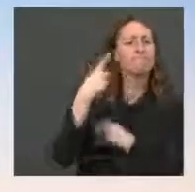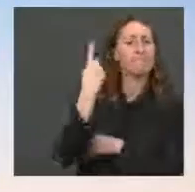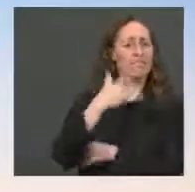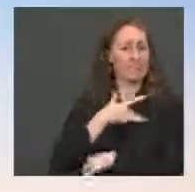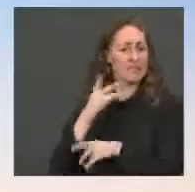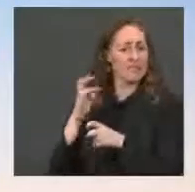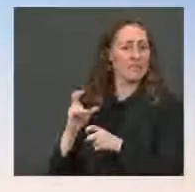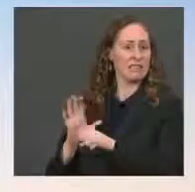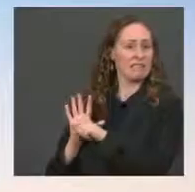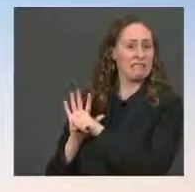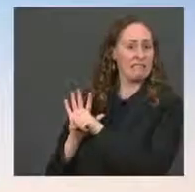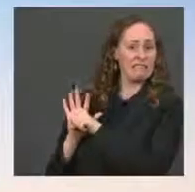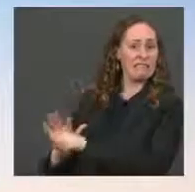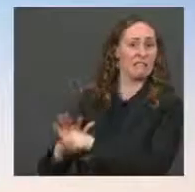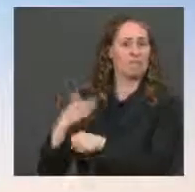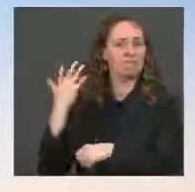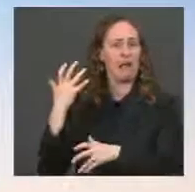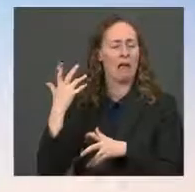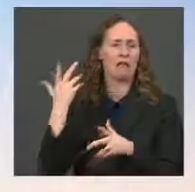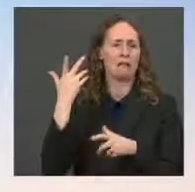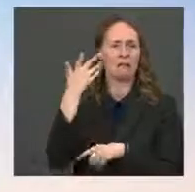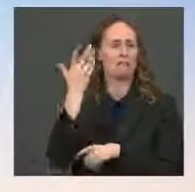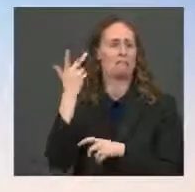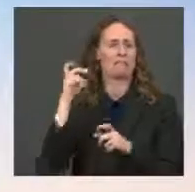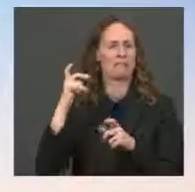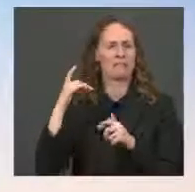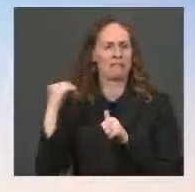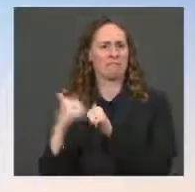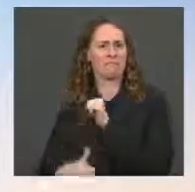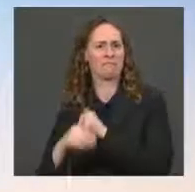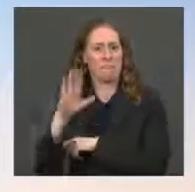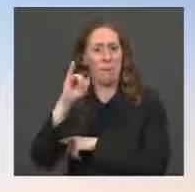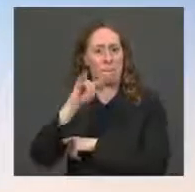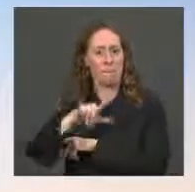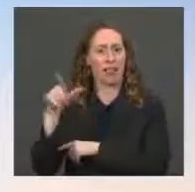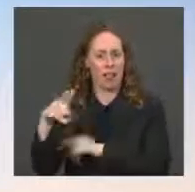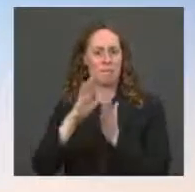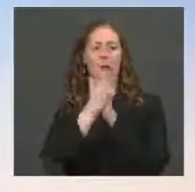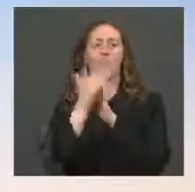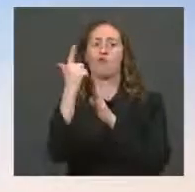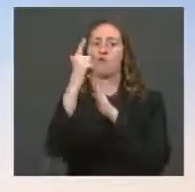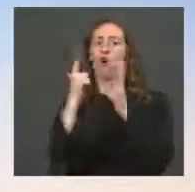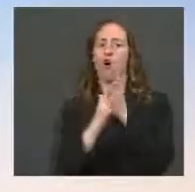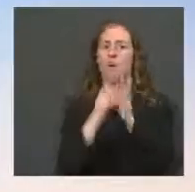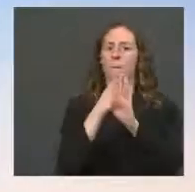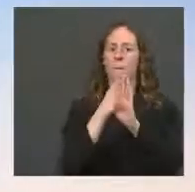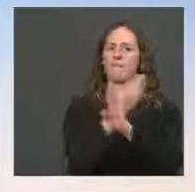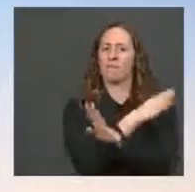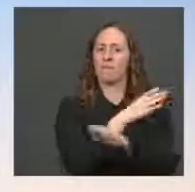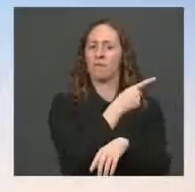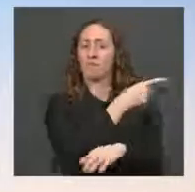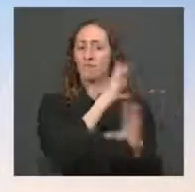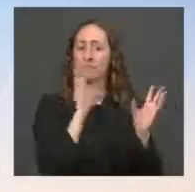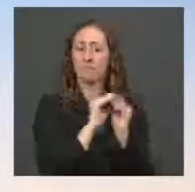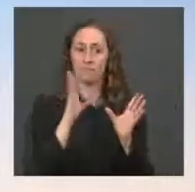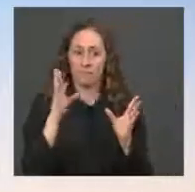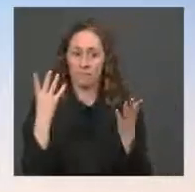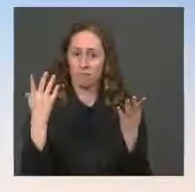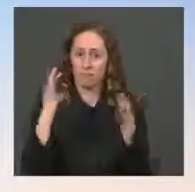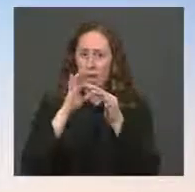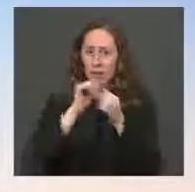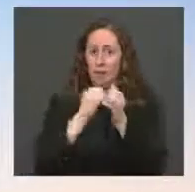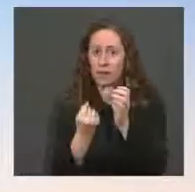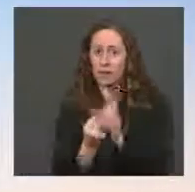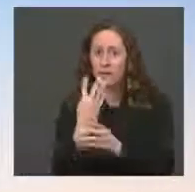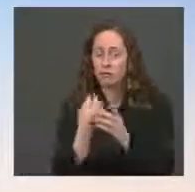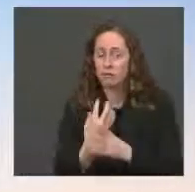bill across the line before the summit when you would present to the world your ambitions on climate change? Well, the summit is not for 2 months, so